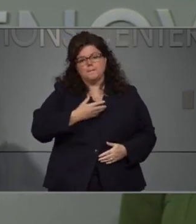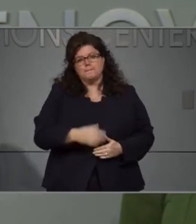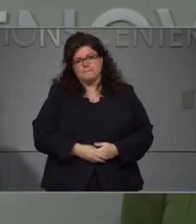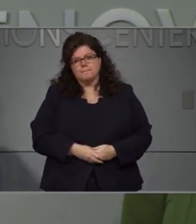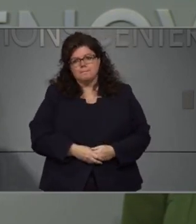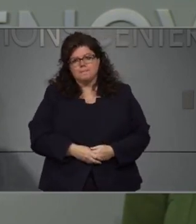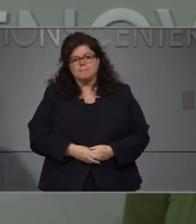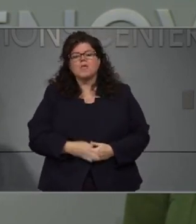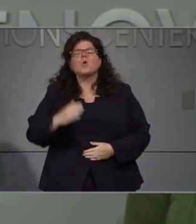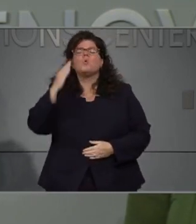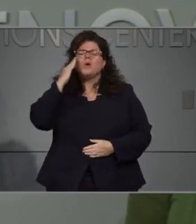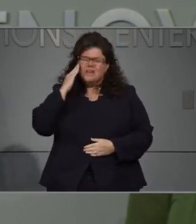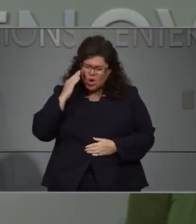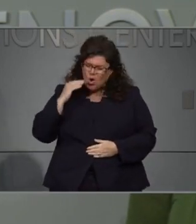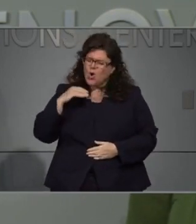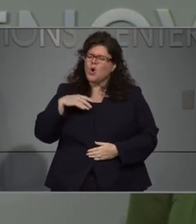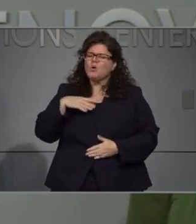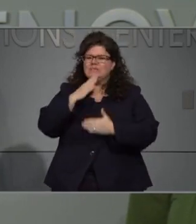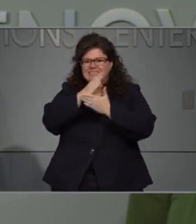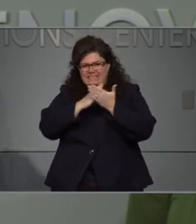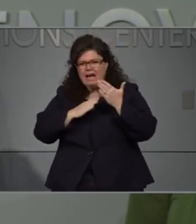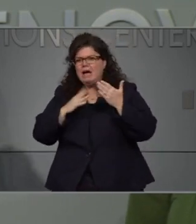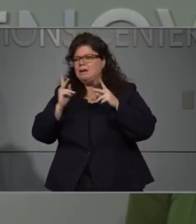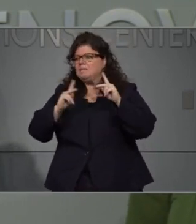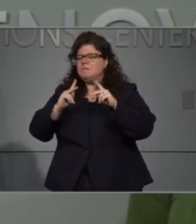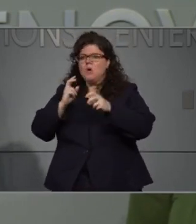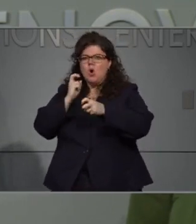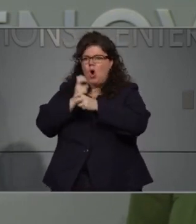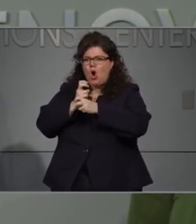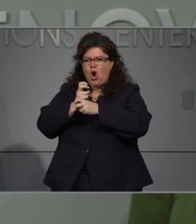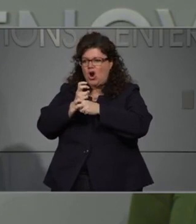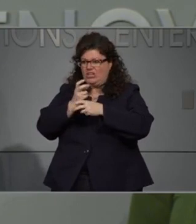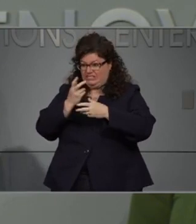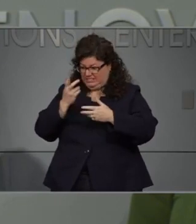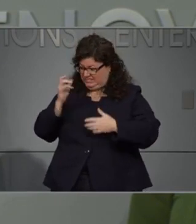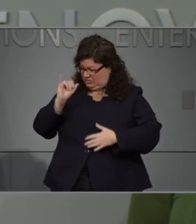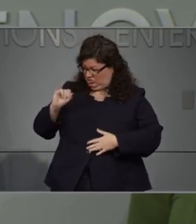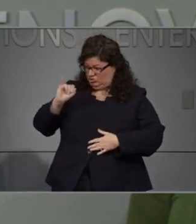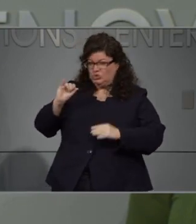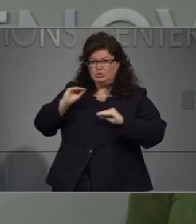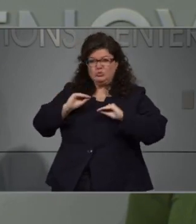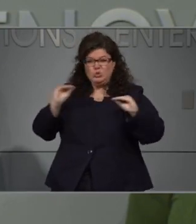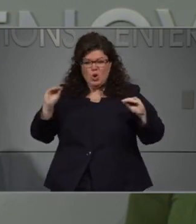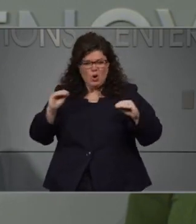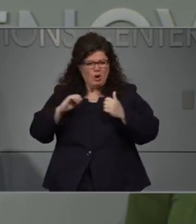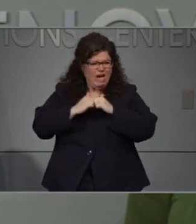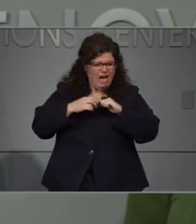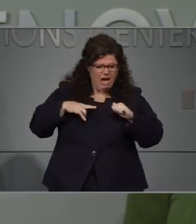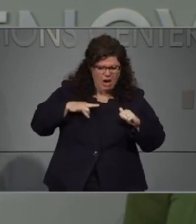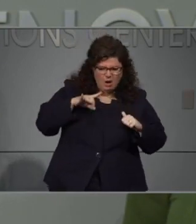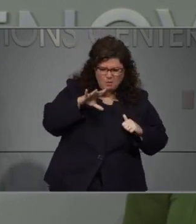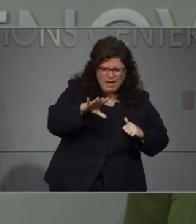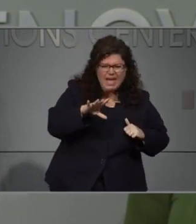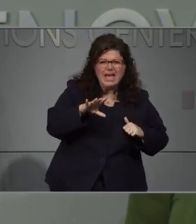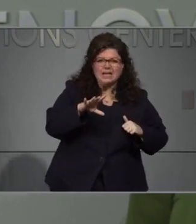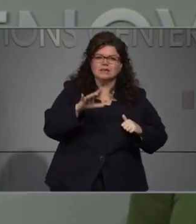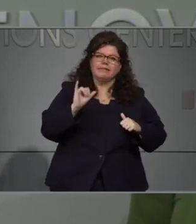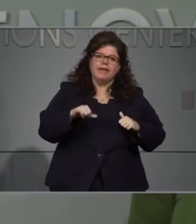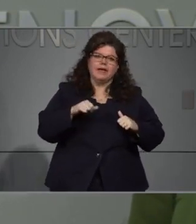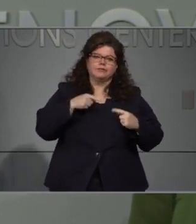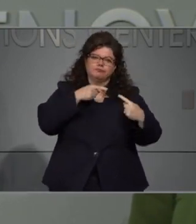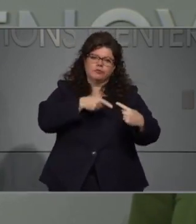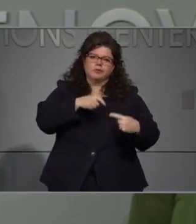there are access issues for folks who do not have insurance. I think that's why Dr. Burns was talking today